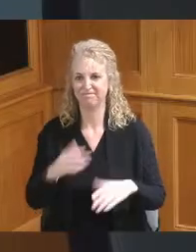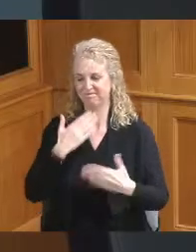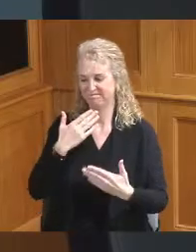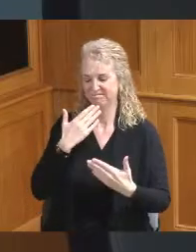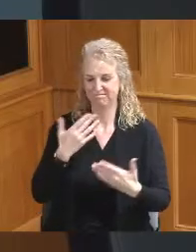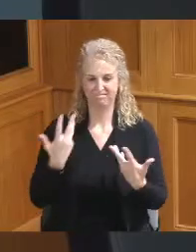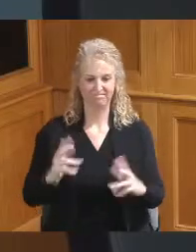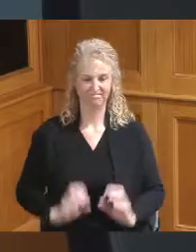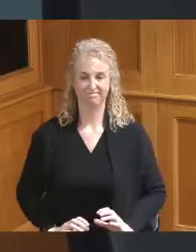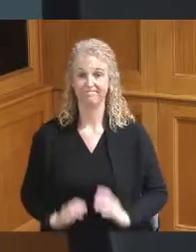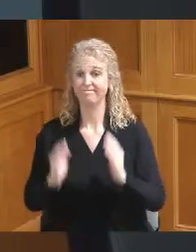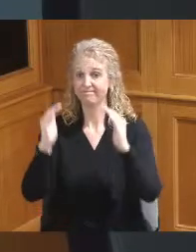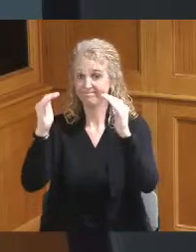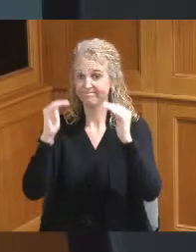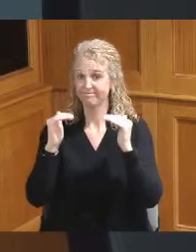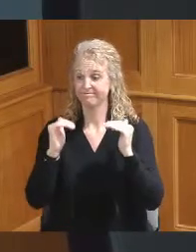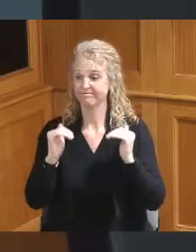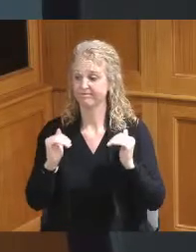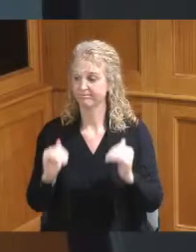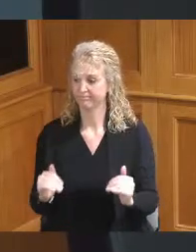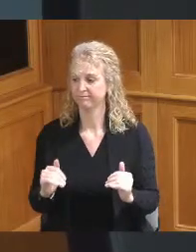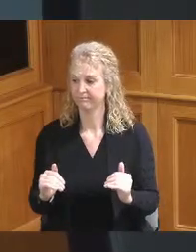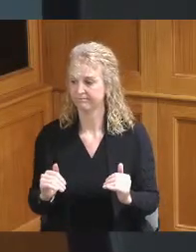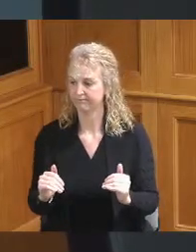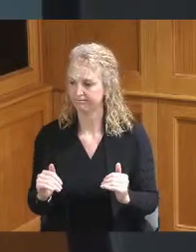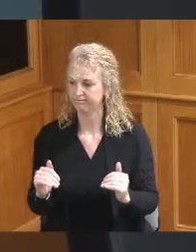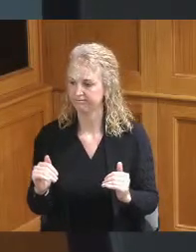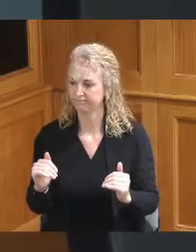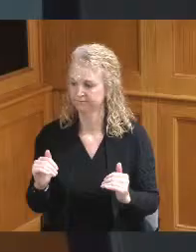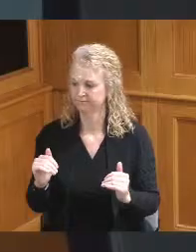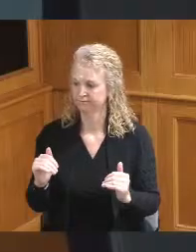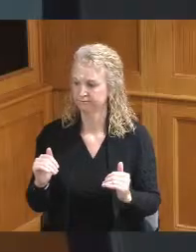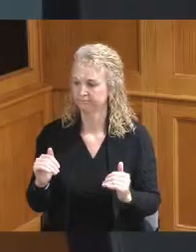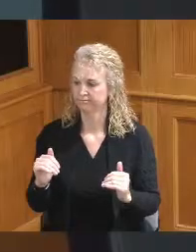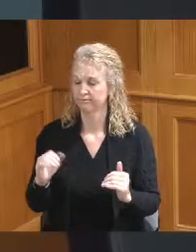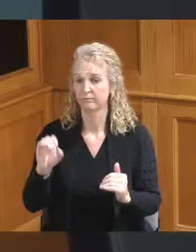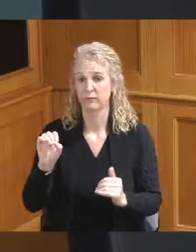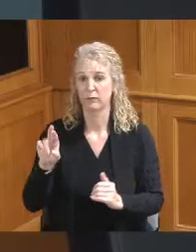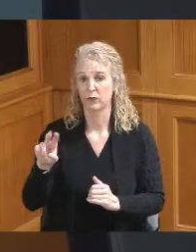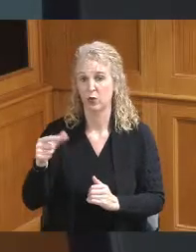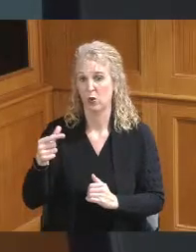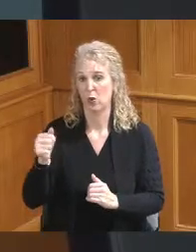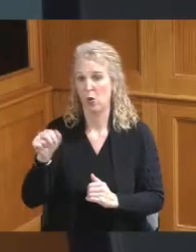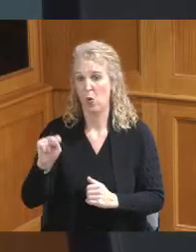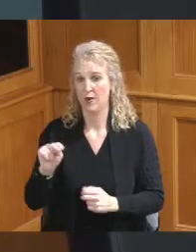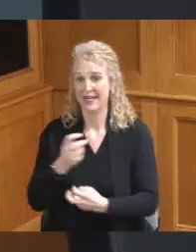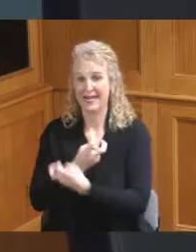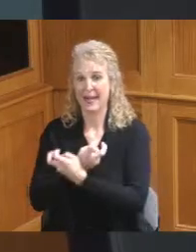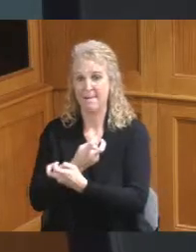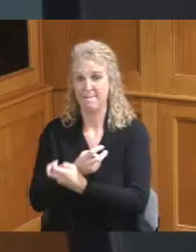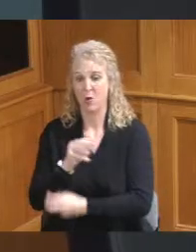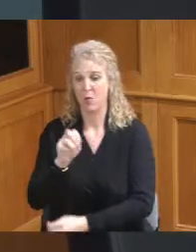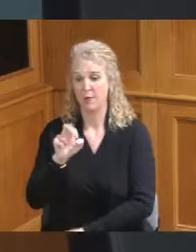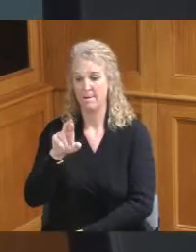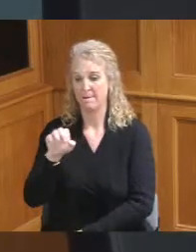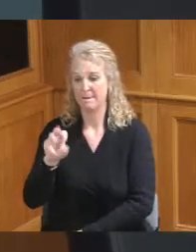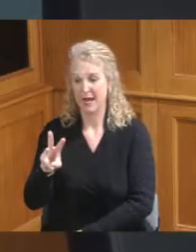you. All right, our next presentation is the organ and bone marrow donation